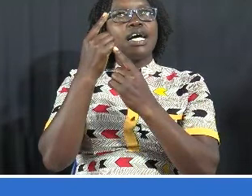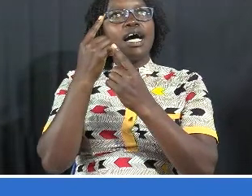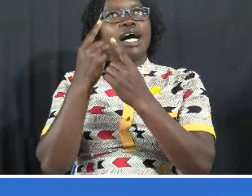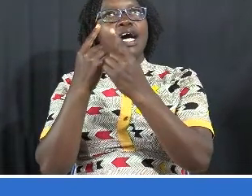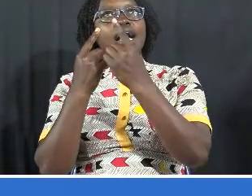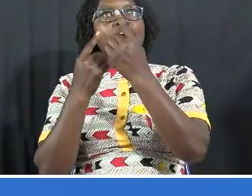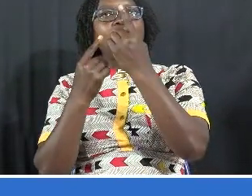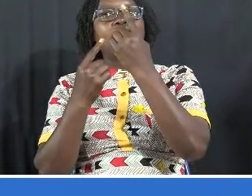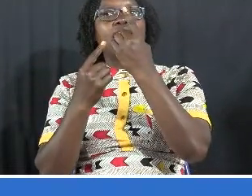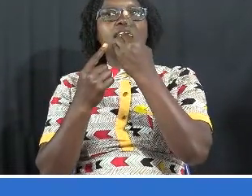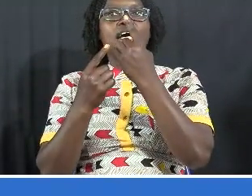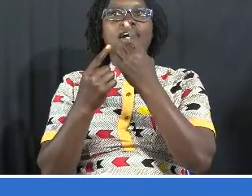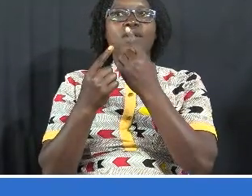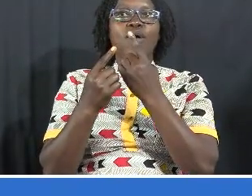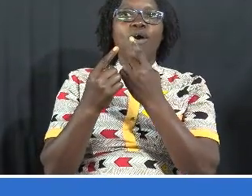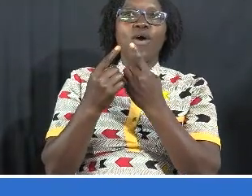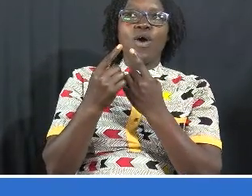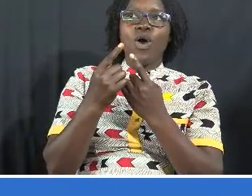anakuja,